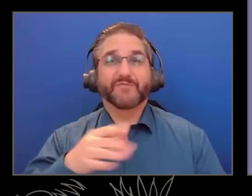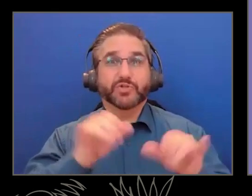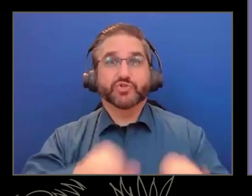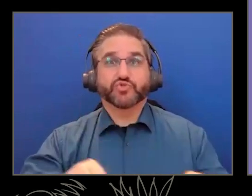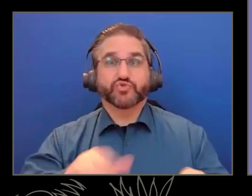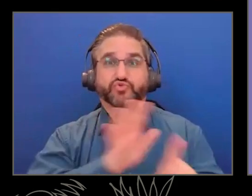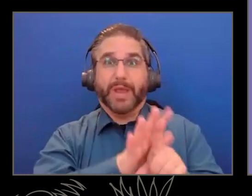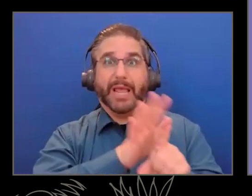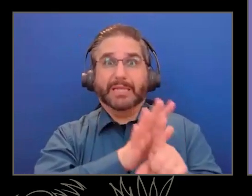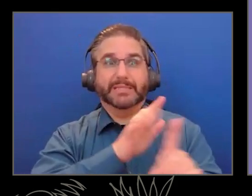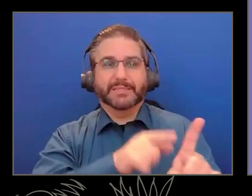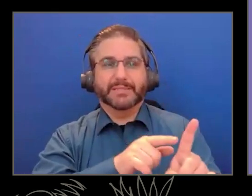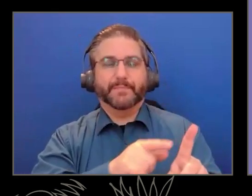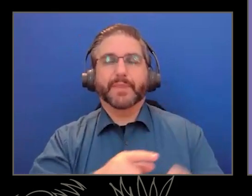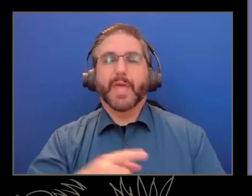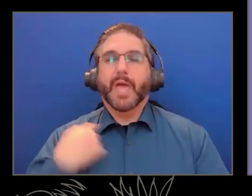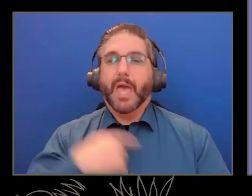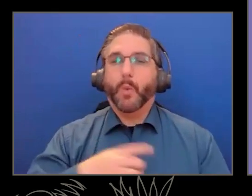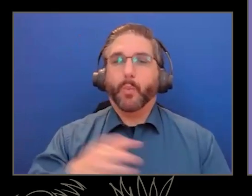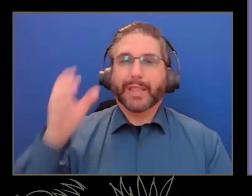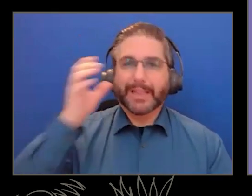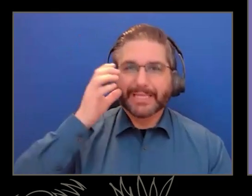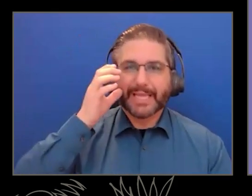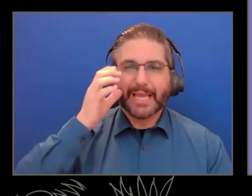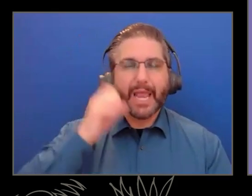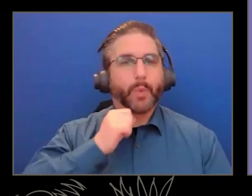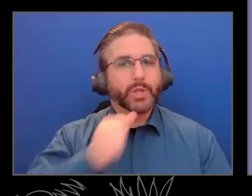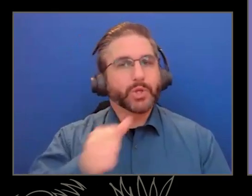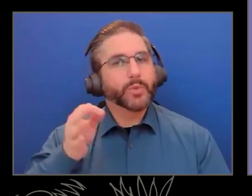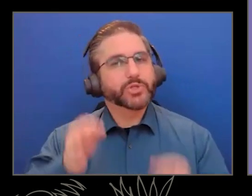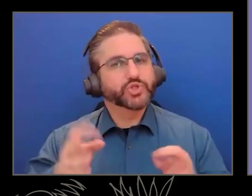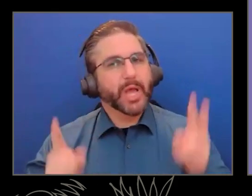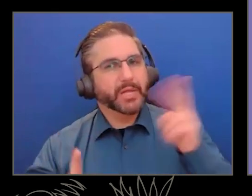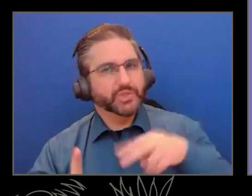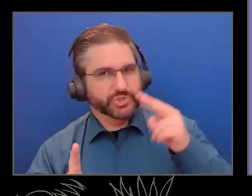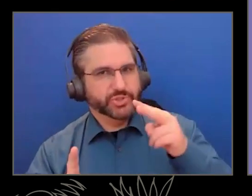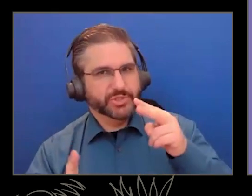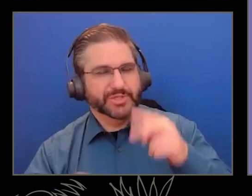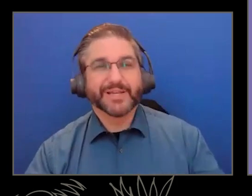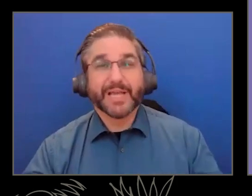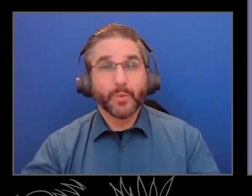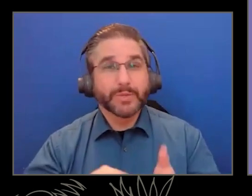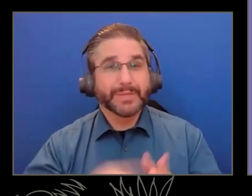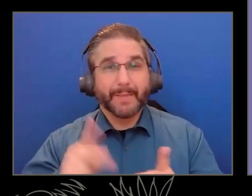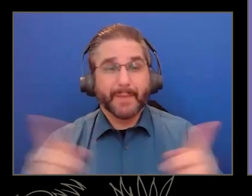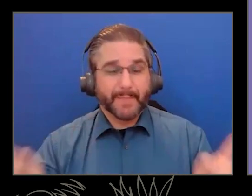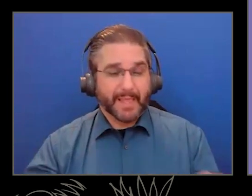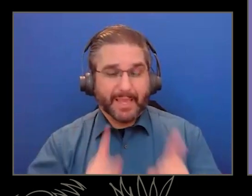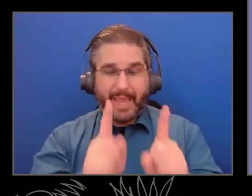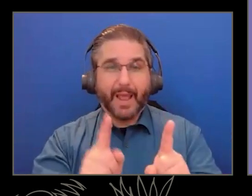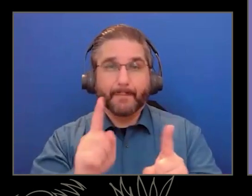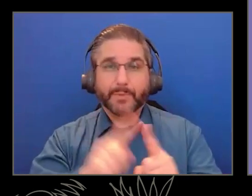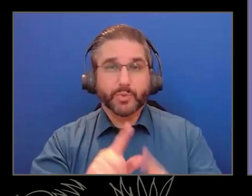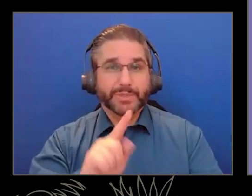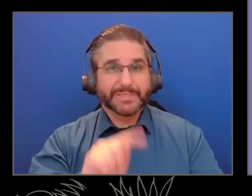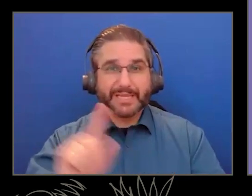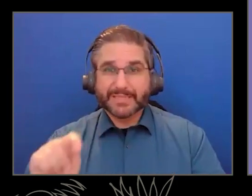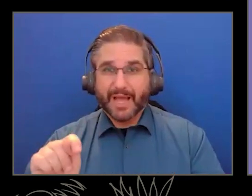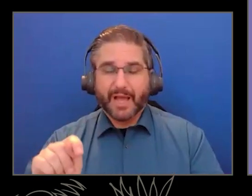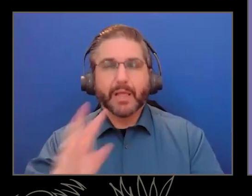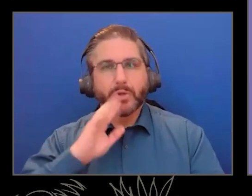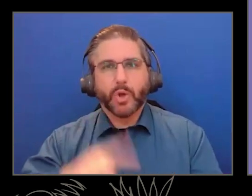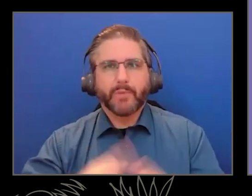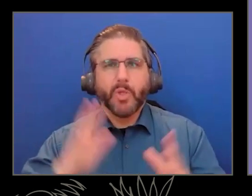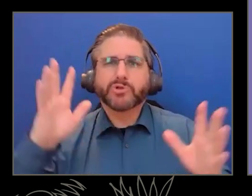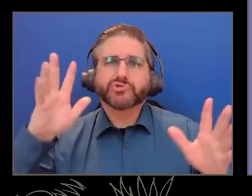the we listen and we don't judge, which is basically where people get up on TikTok and they talk about these crazy wild